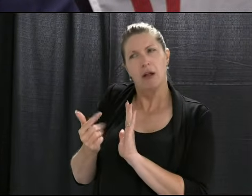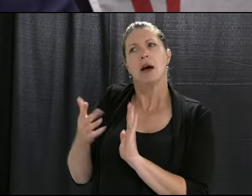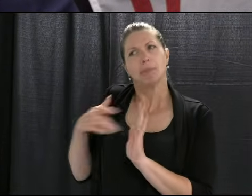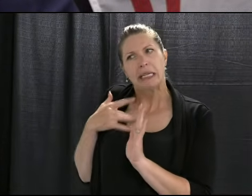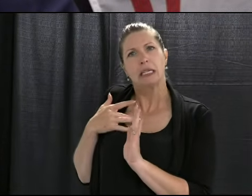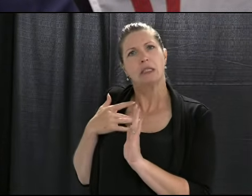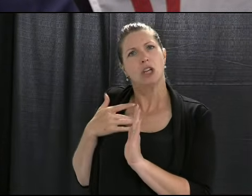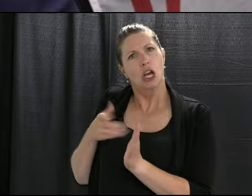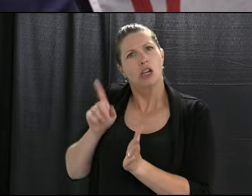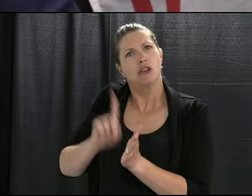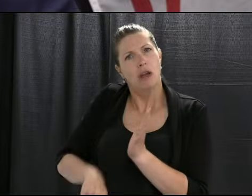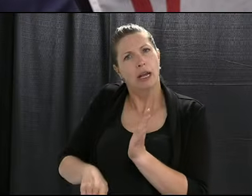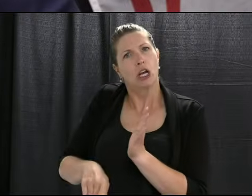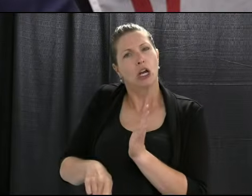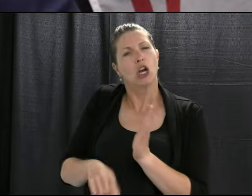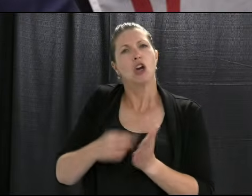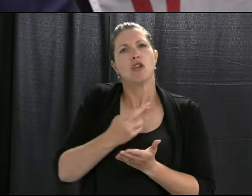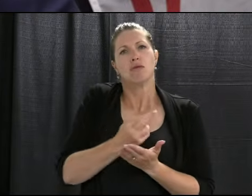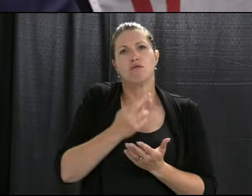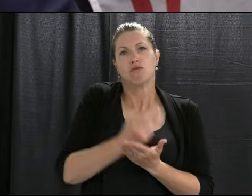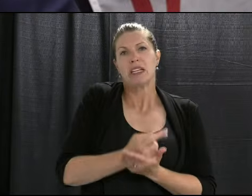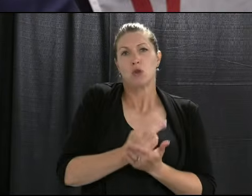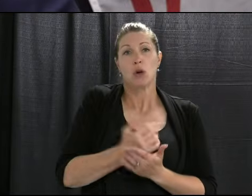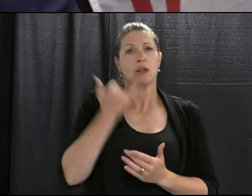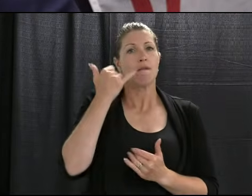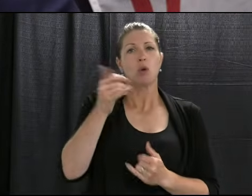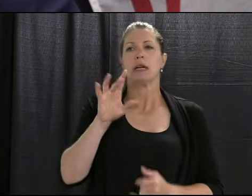Resource Enforcement Division, and the number is